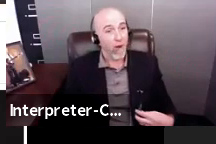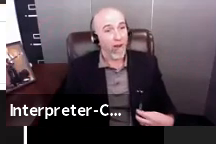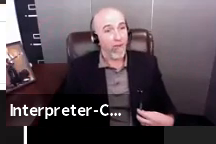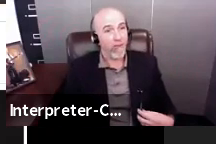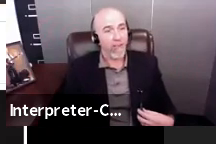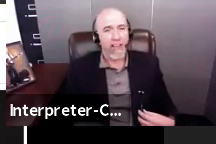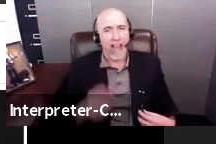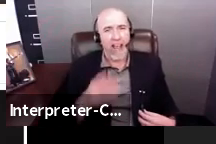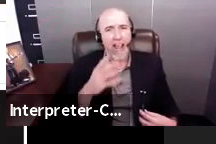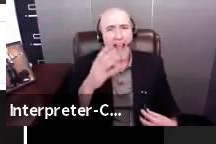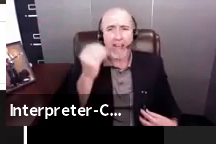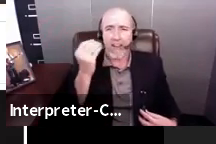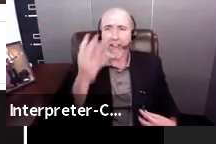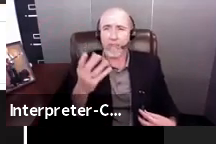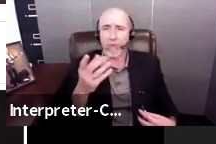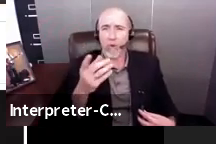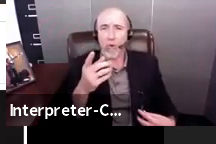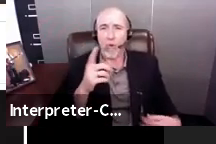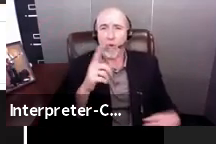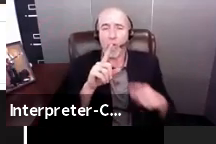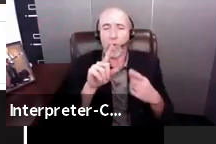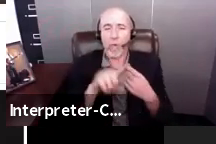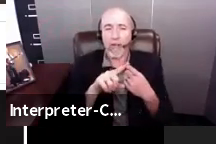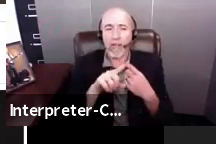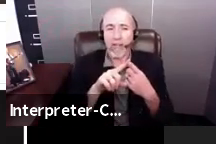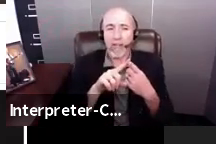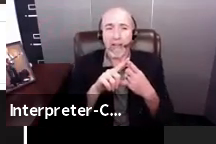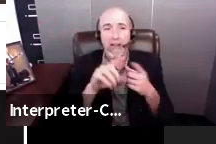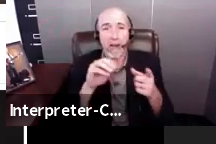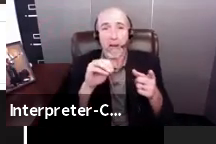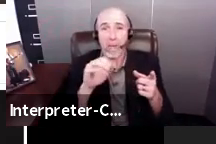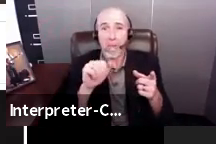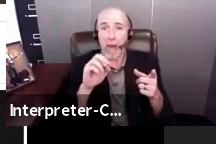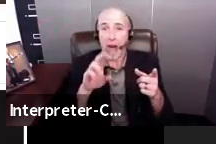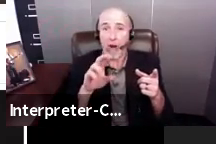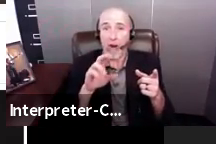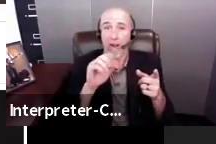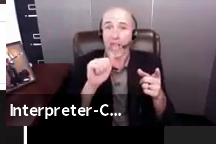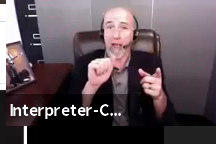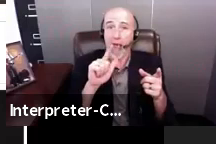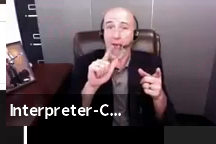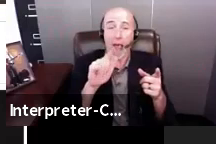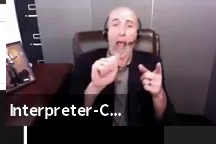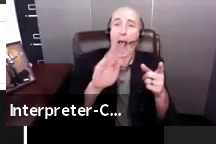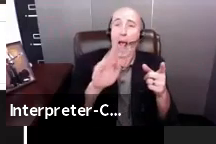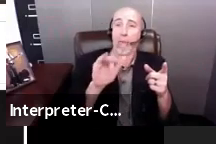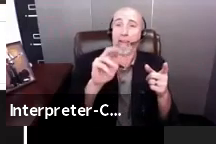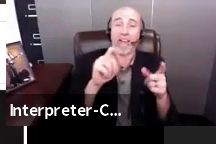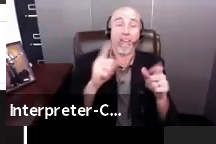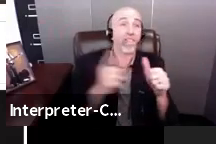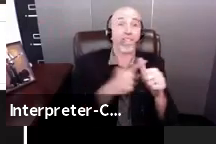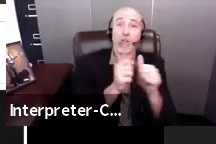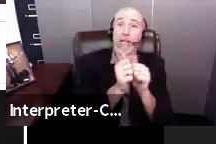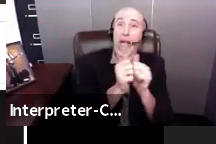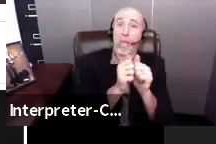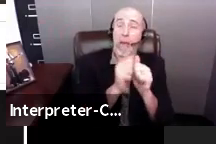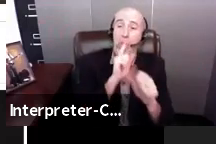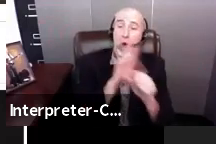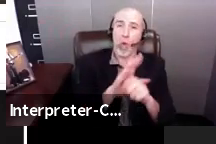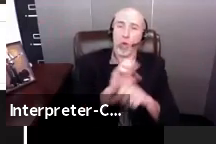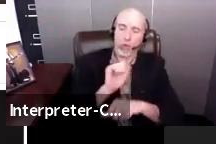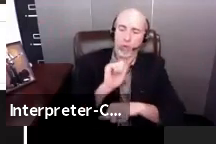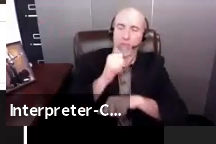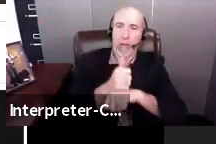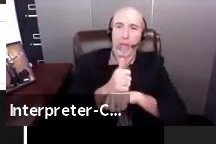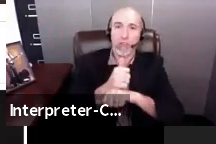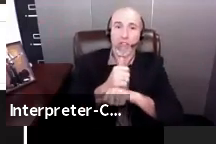to note when the mayor of Abilene was elected, the first campaign promise he kept was to establish the Abilene Mayor's